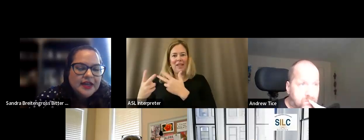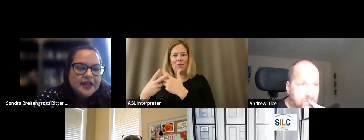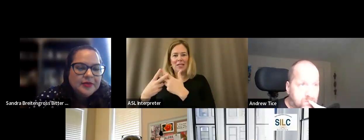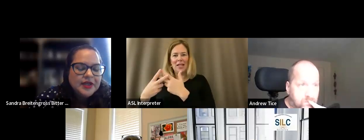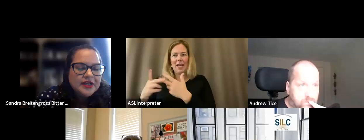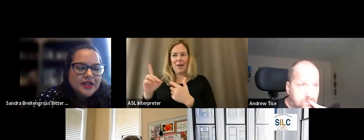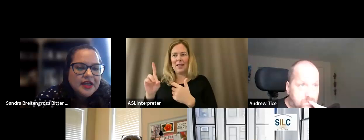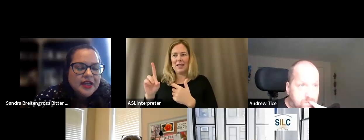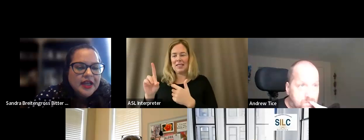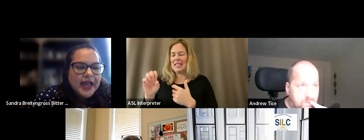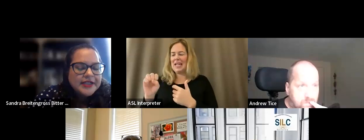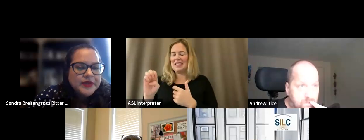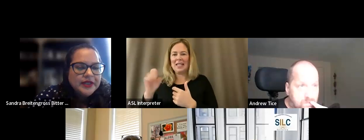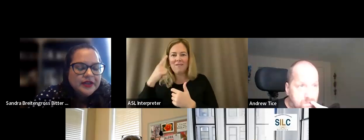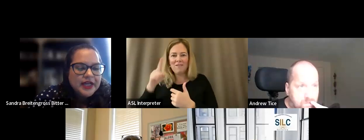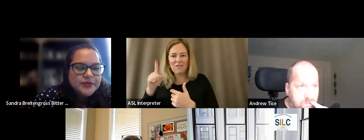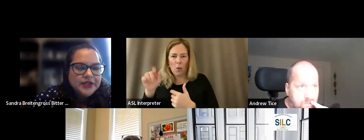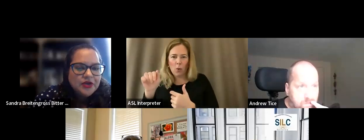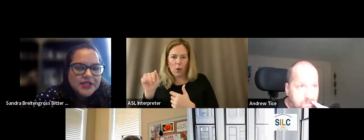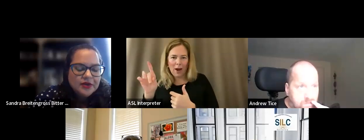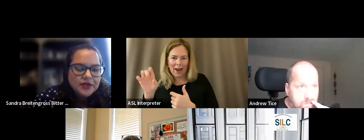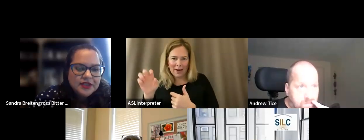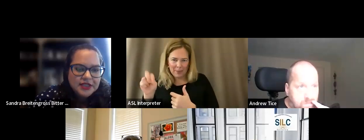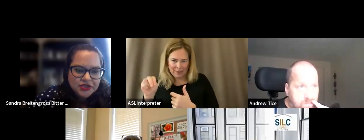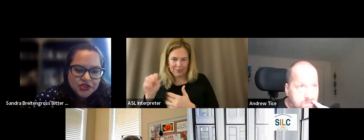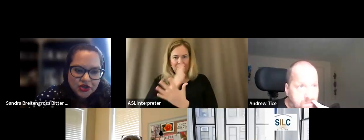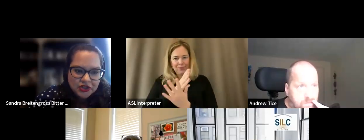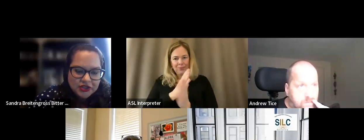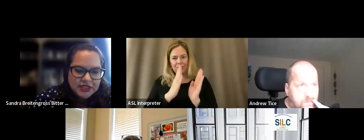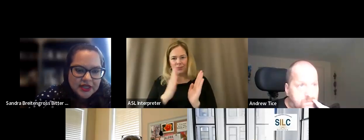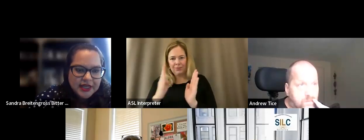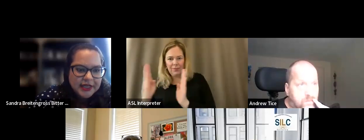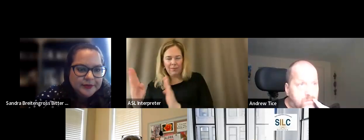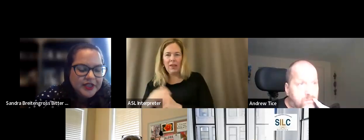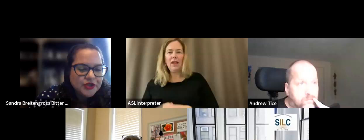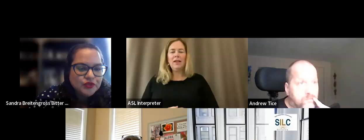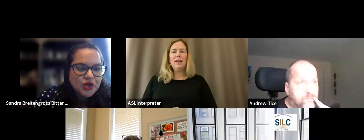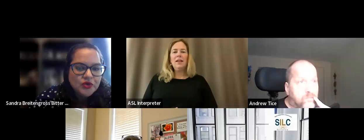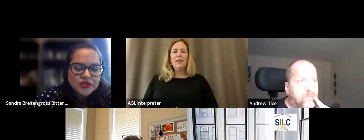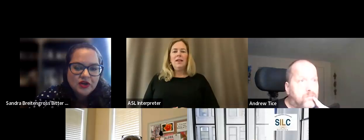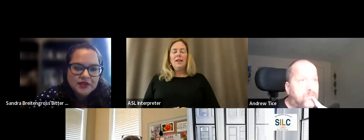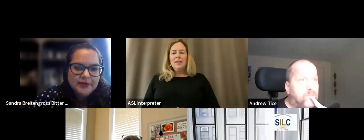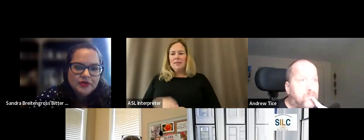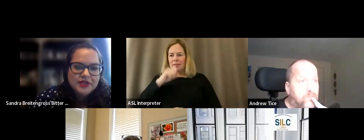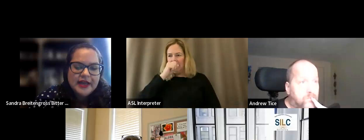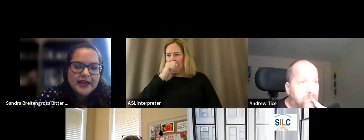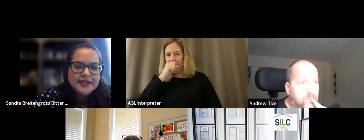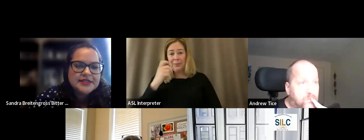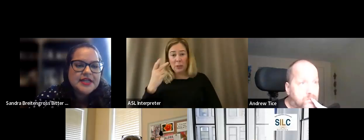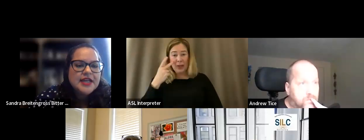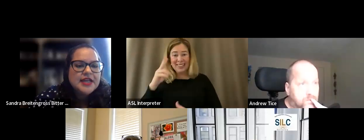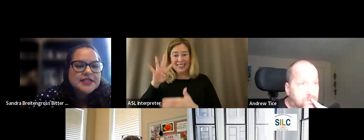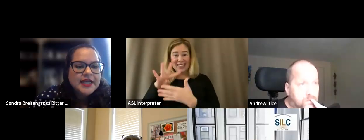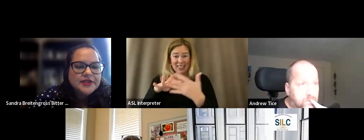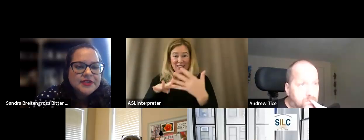then as we go down this chart, the rows are labeled